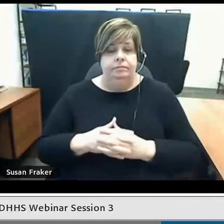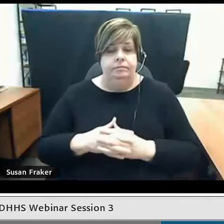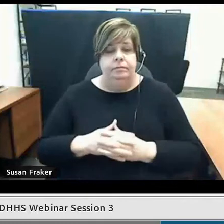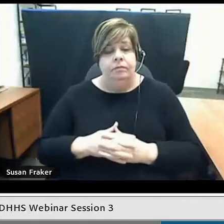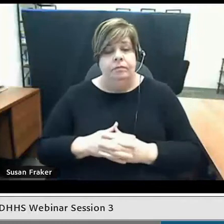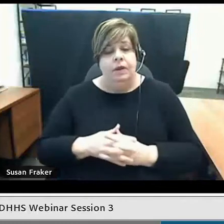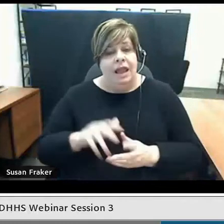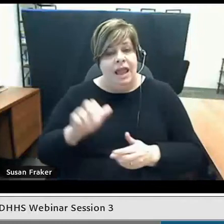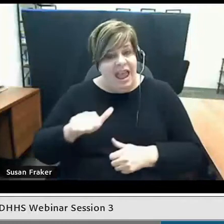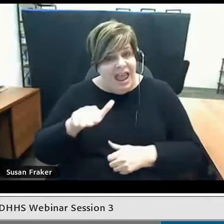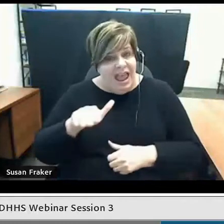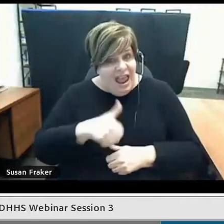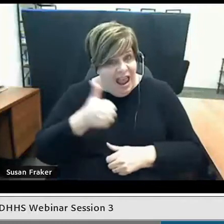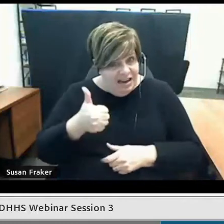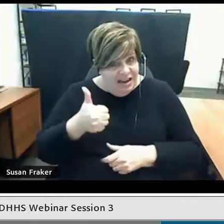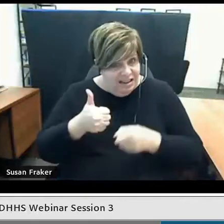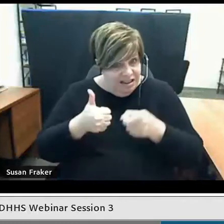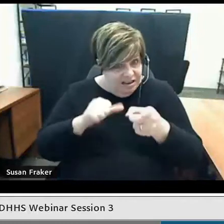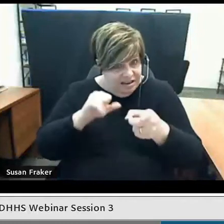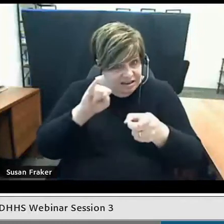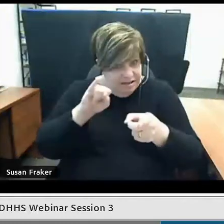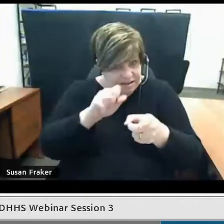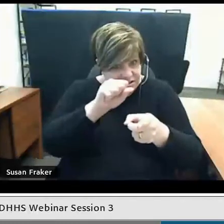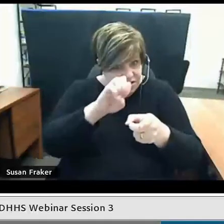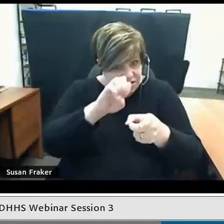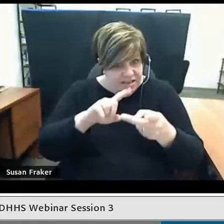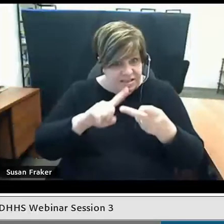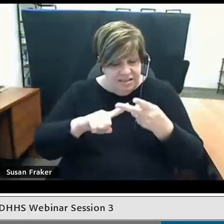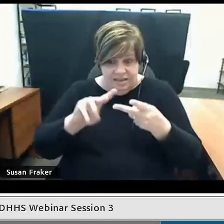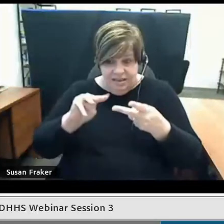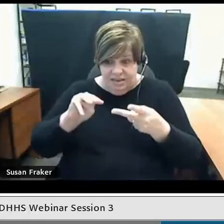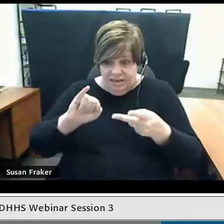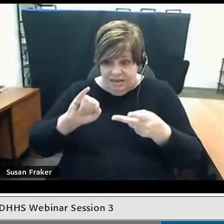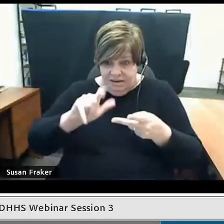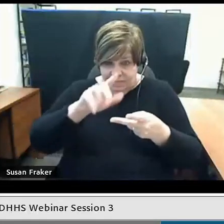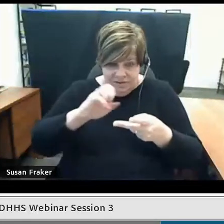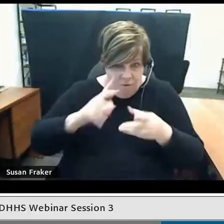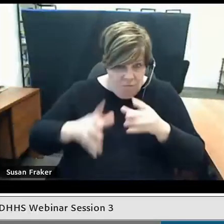is there anything you want to add? I hope I didn't get people confused.